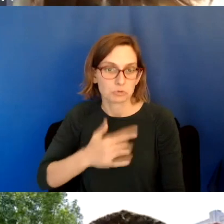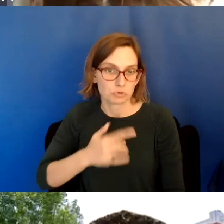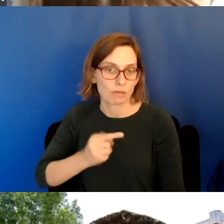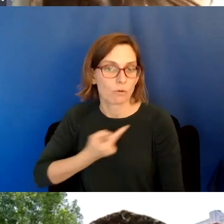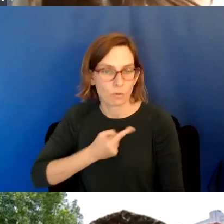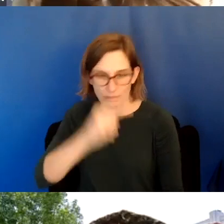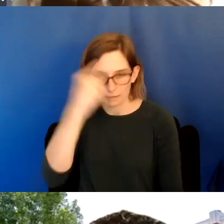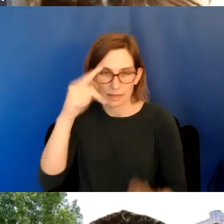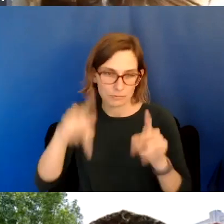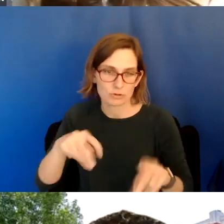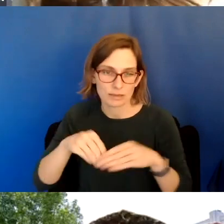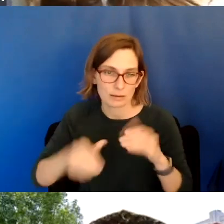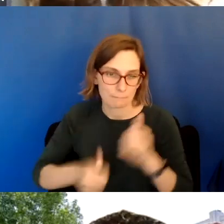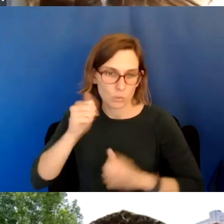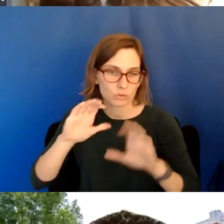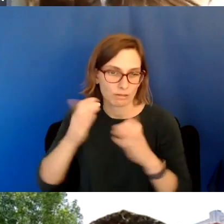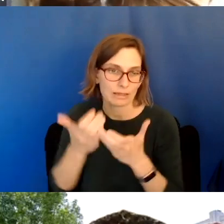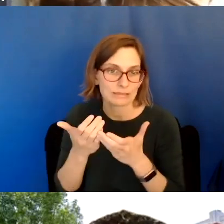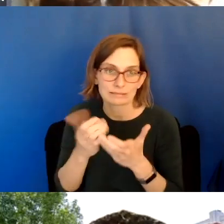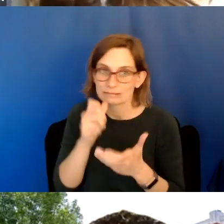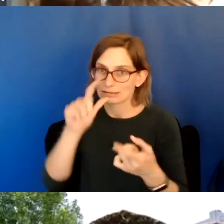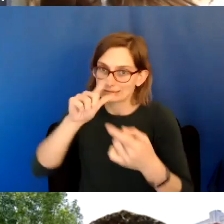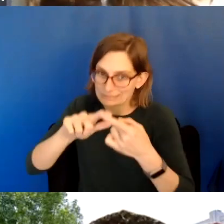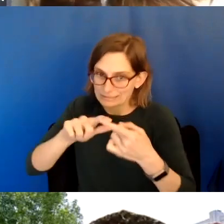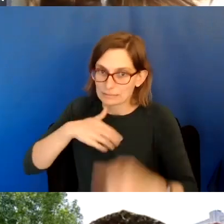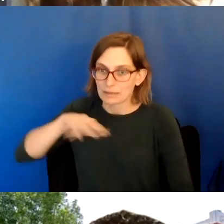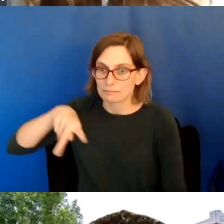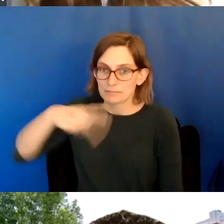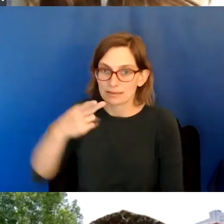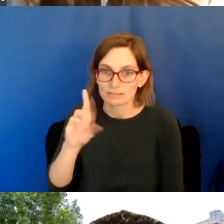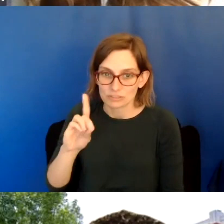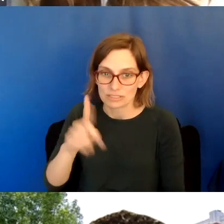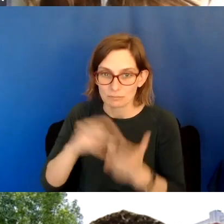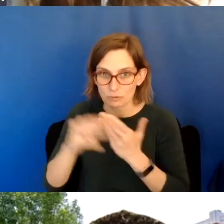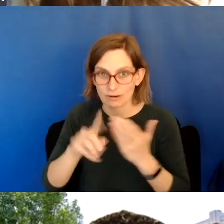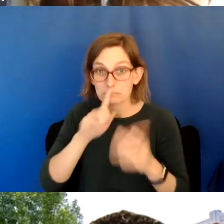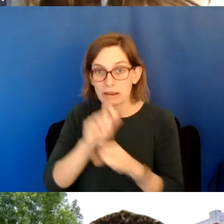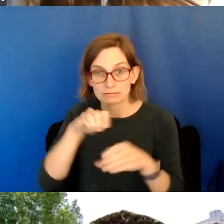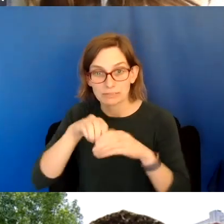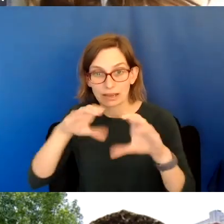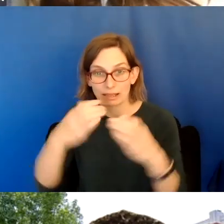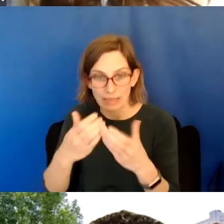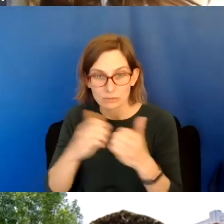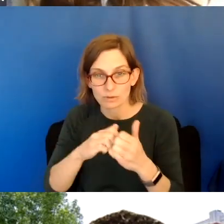classes. It actually wasn't until my PhD program that I was in classes with Black students,